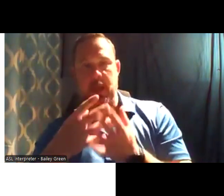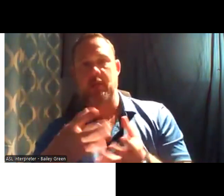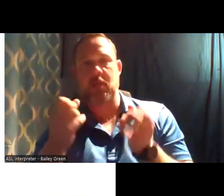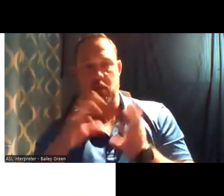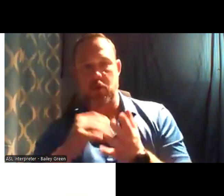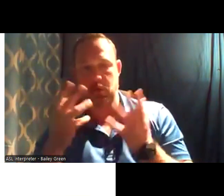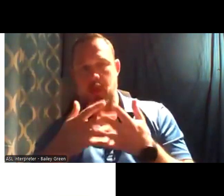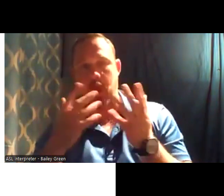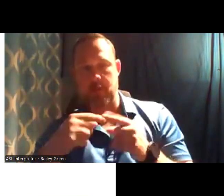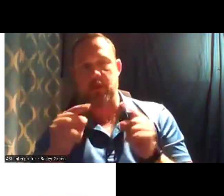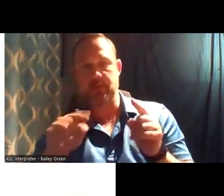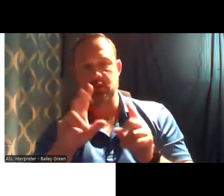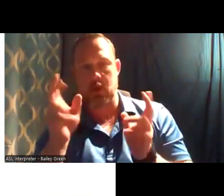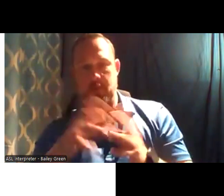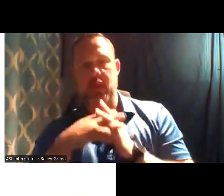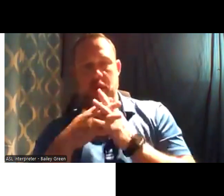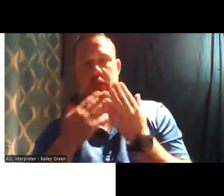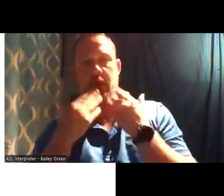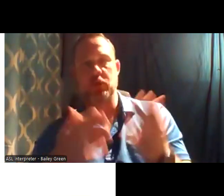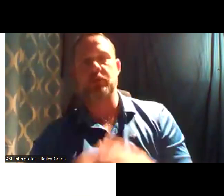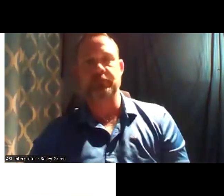this topic. So thank you.